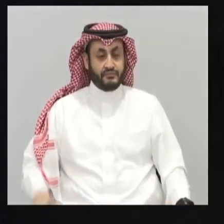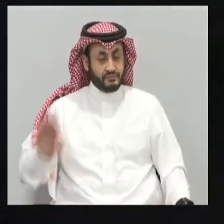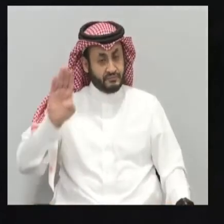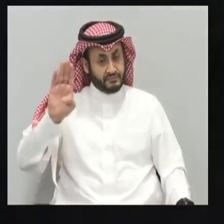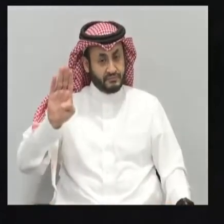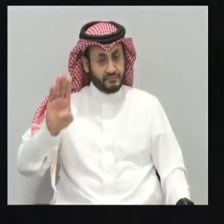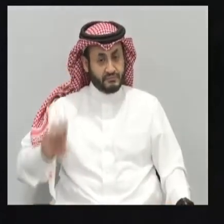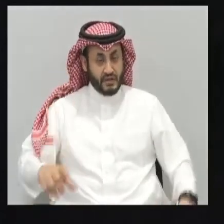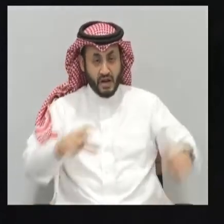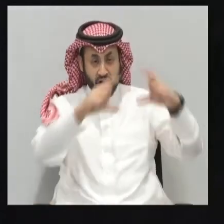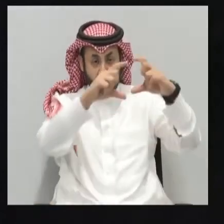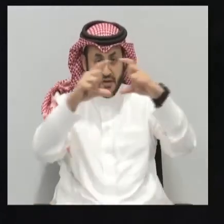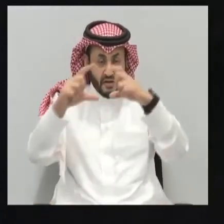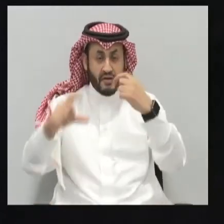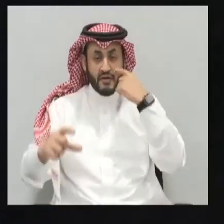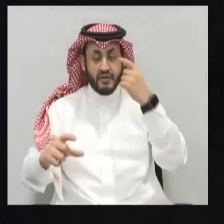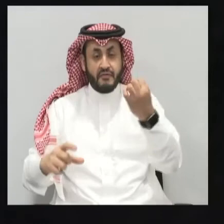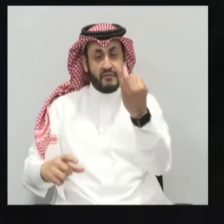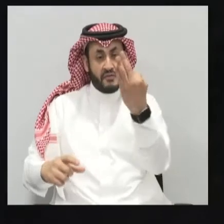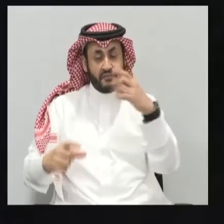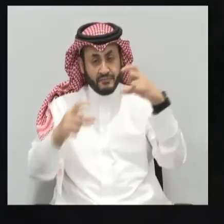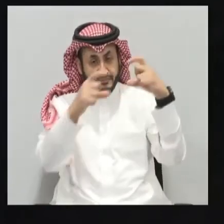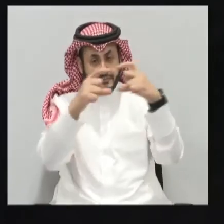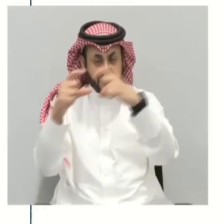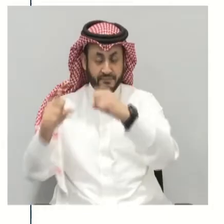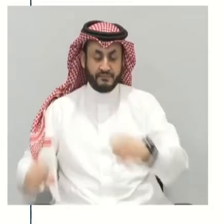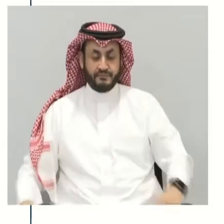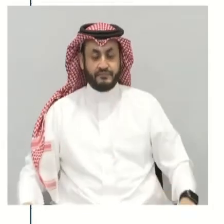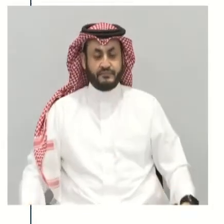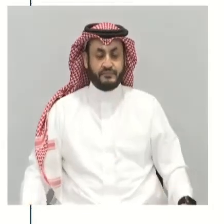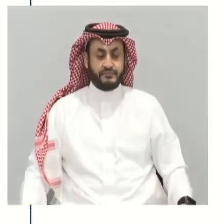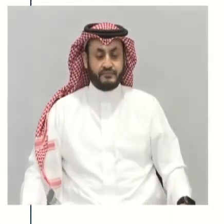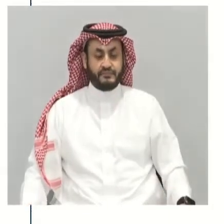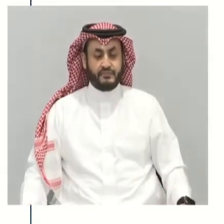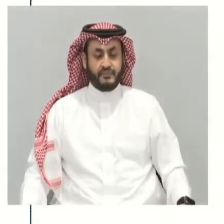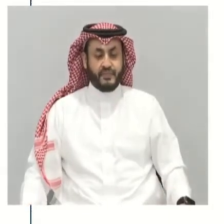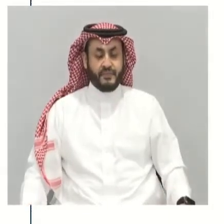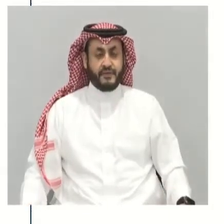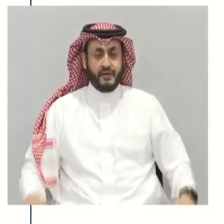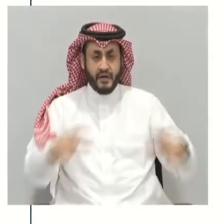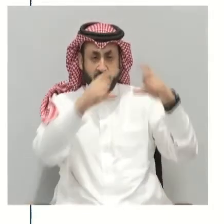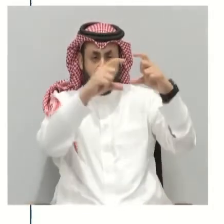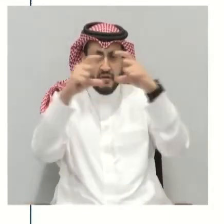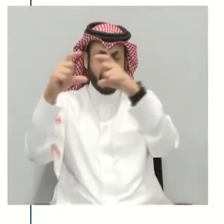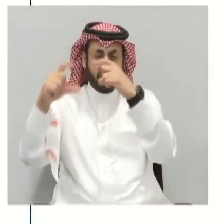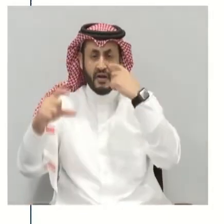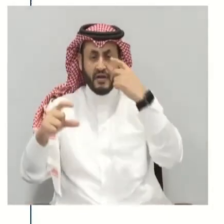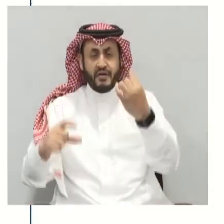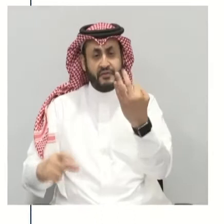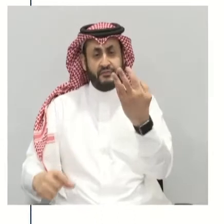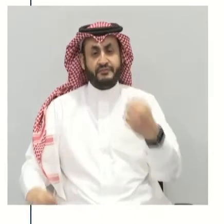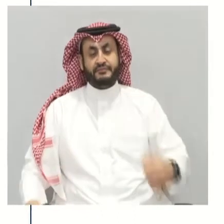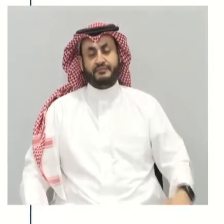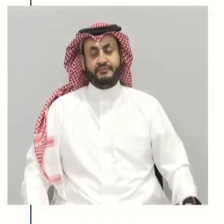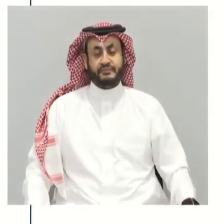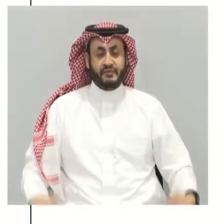So this is the meaning of network. Network here, it's the letter B. Group of TV